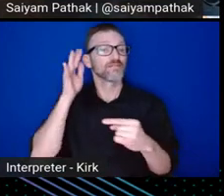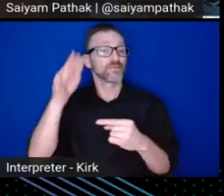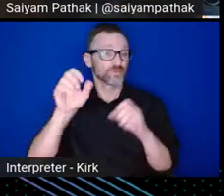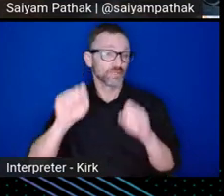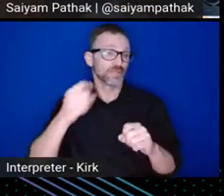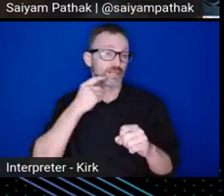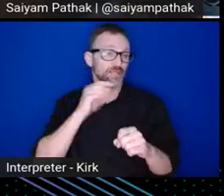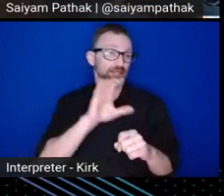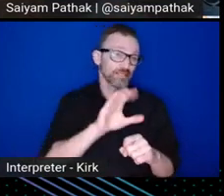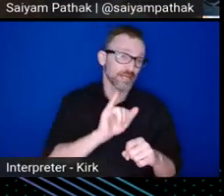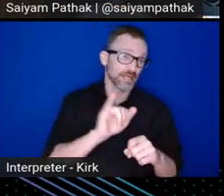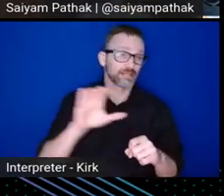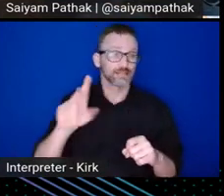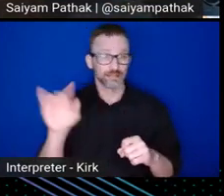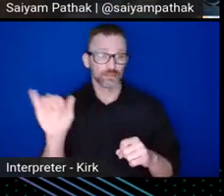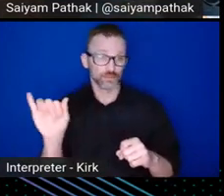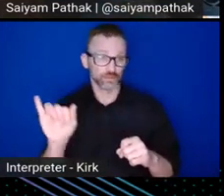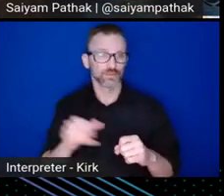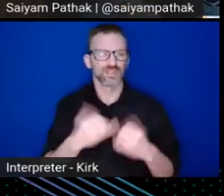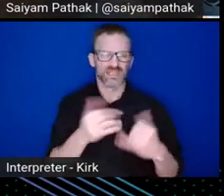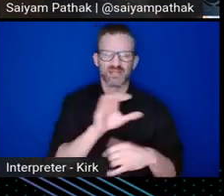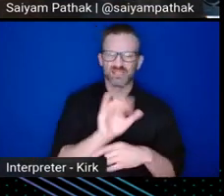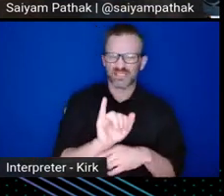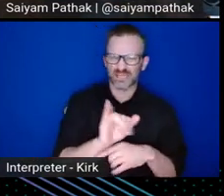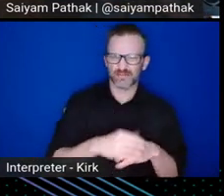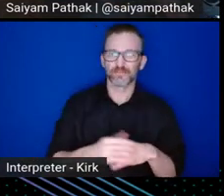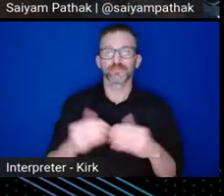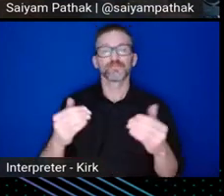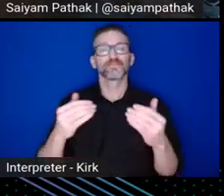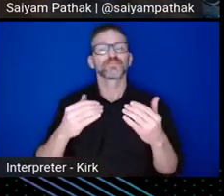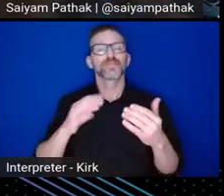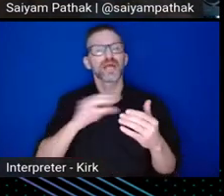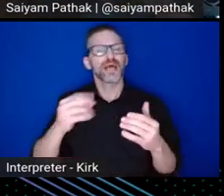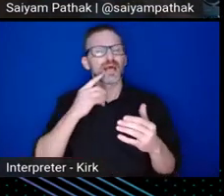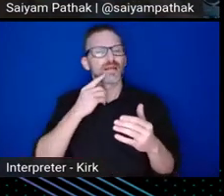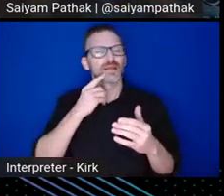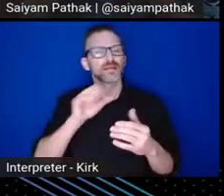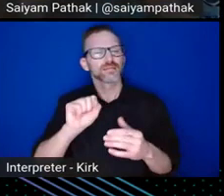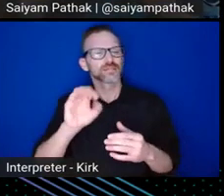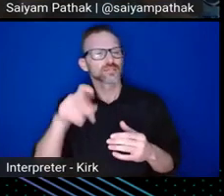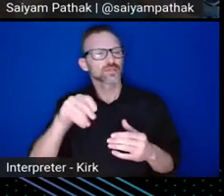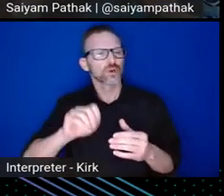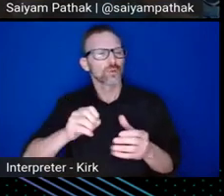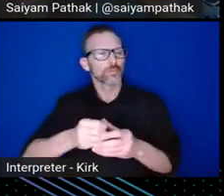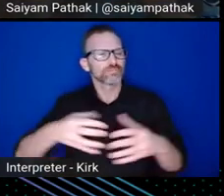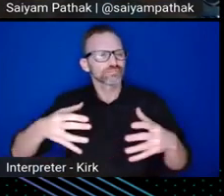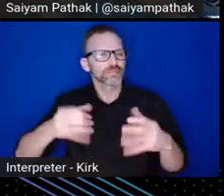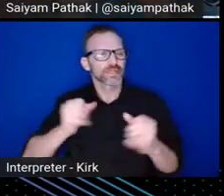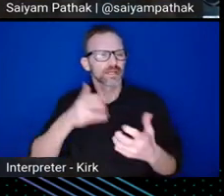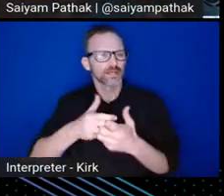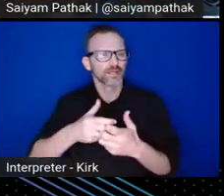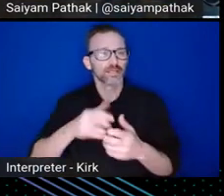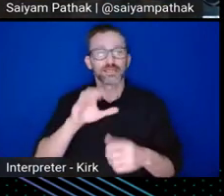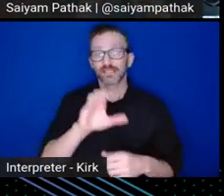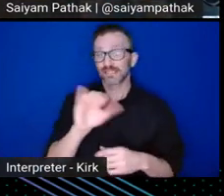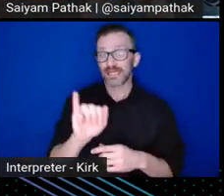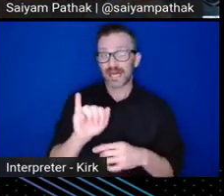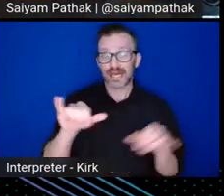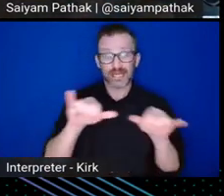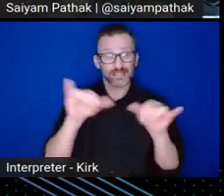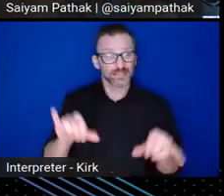well. So and it is project scoped, so you'll be having trigger without having any in your CI systems, without having